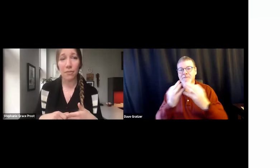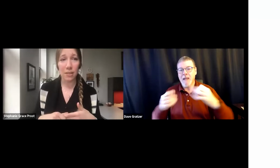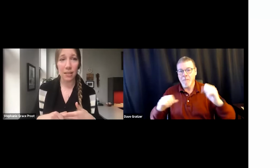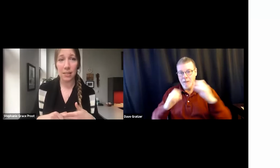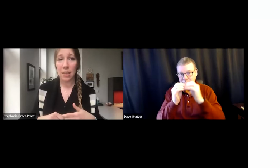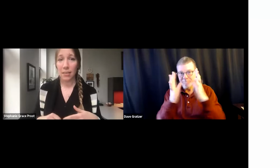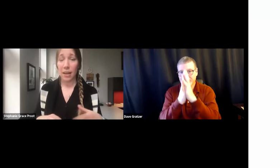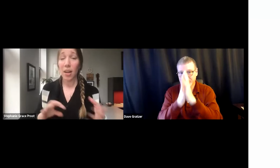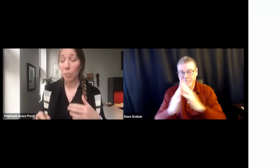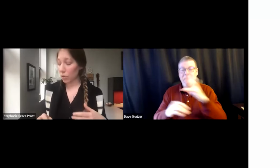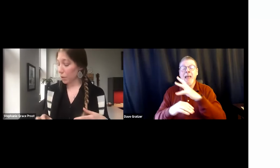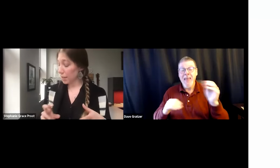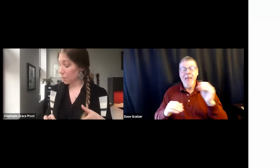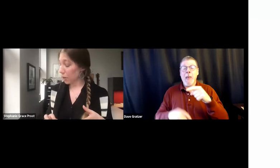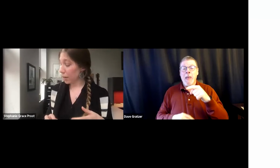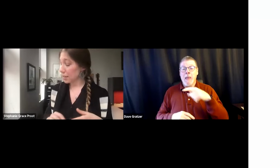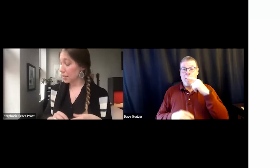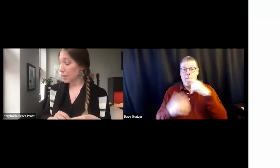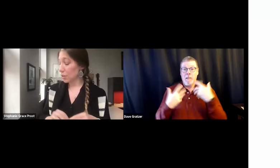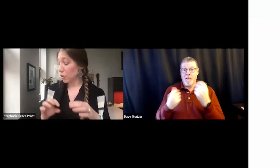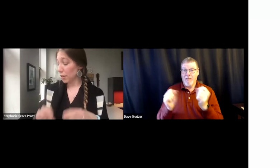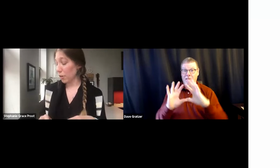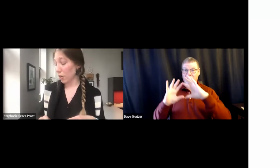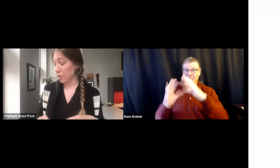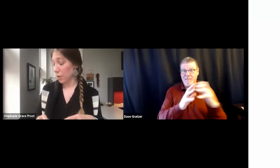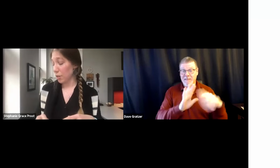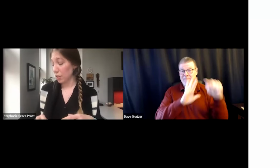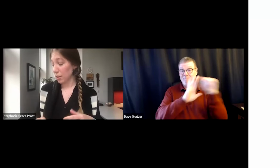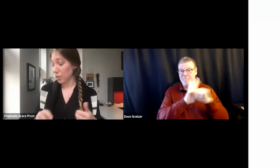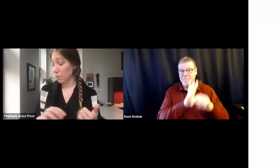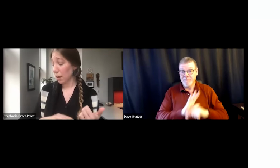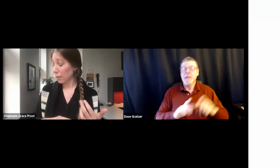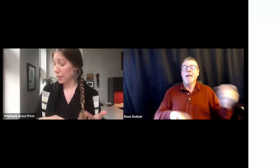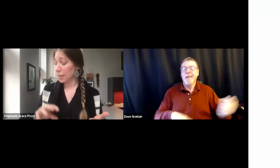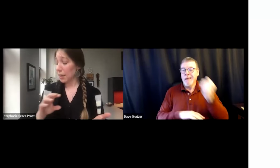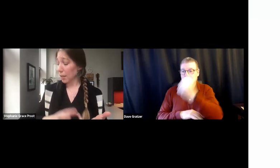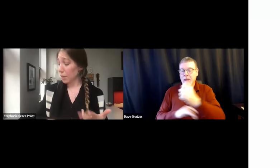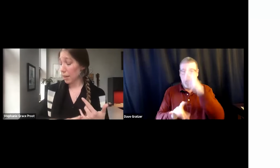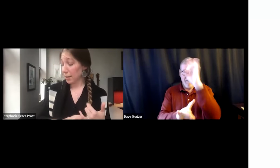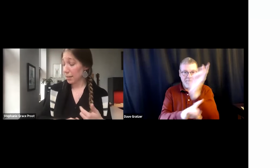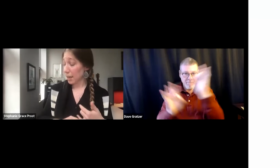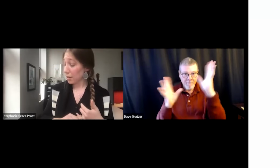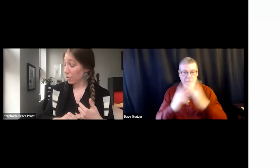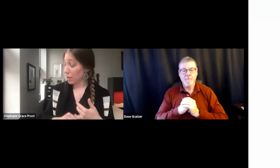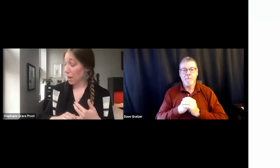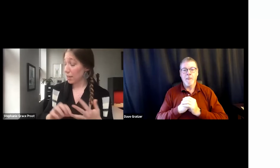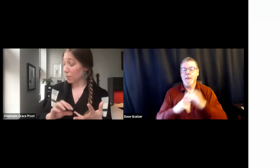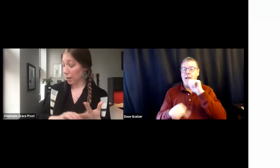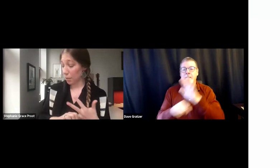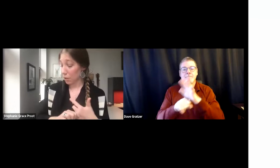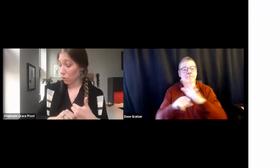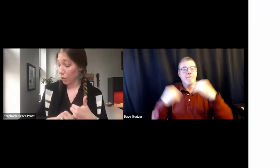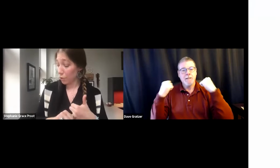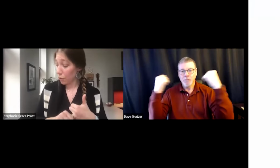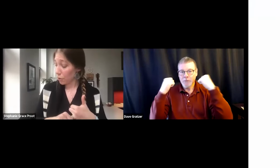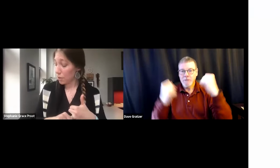health deficits that coupled with experiences during their incarceration, such as violence, limited access to exercise,